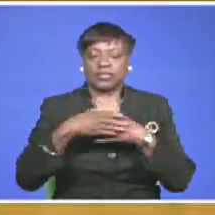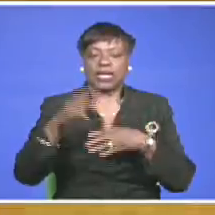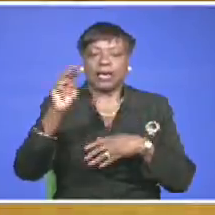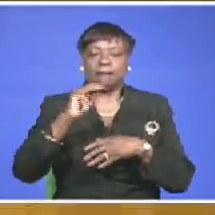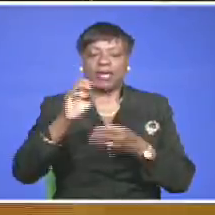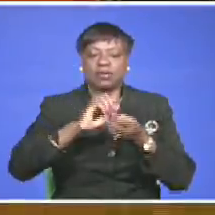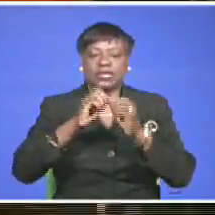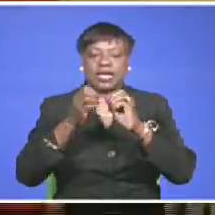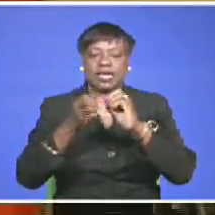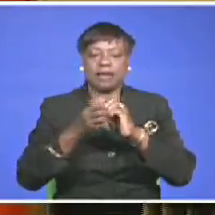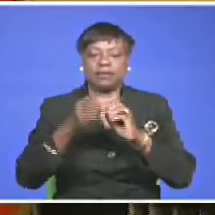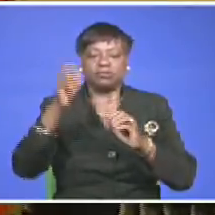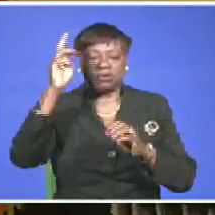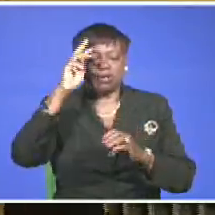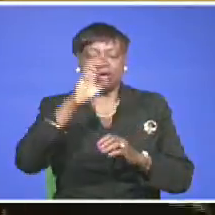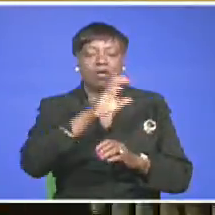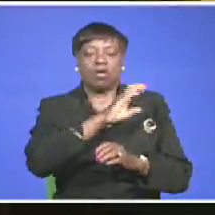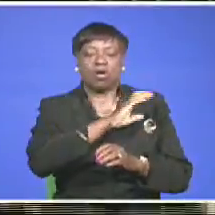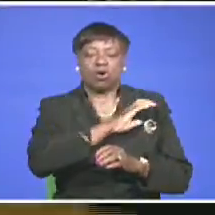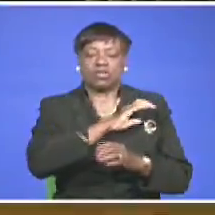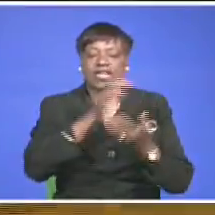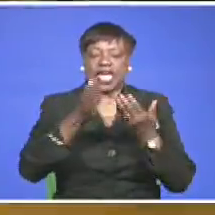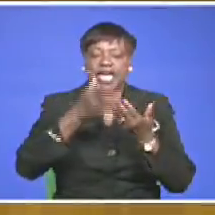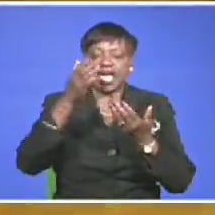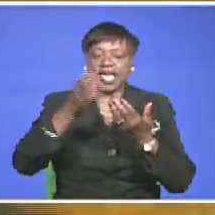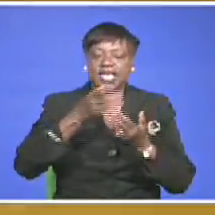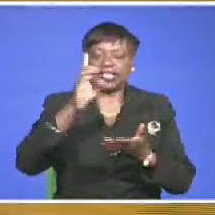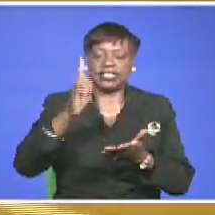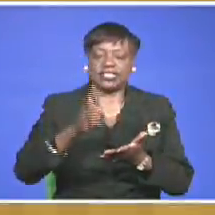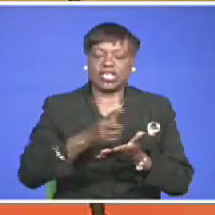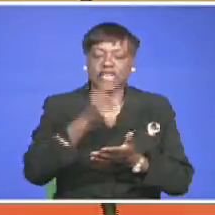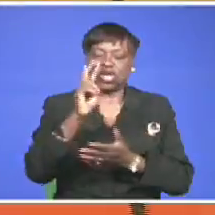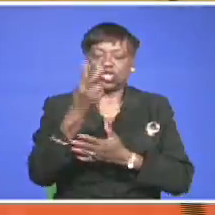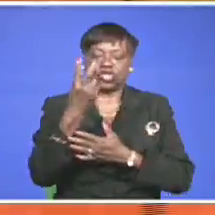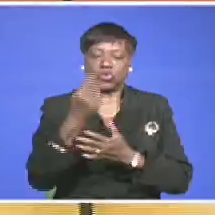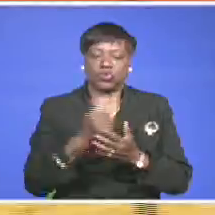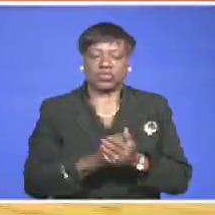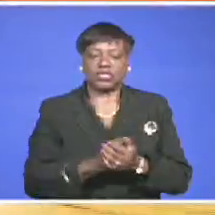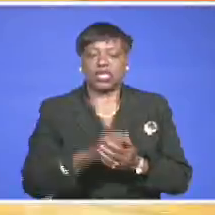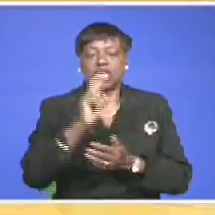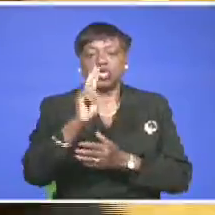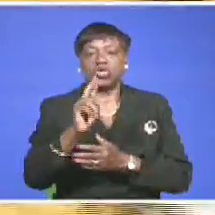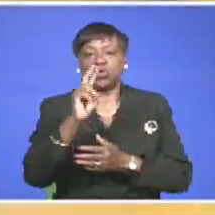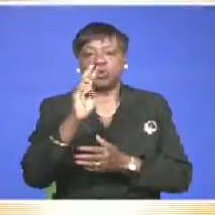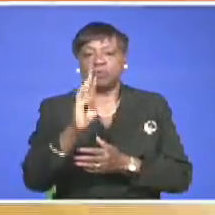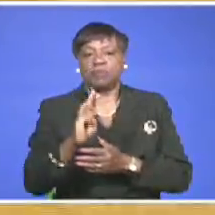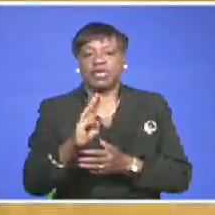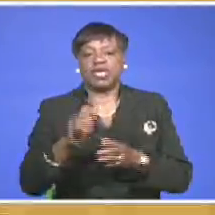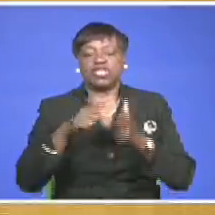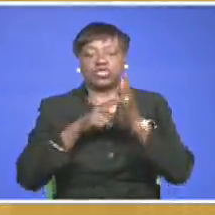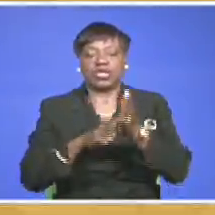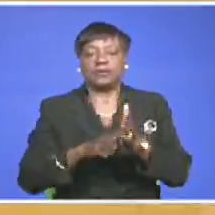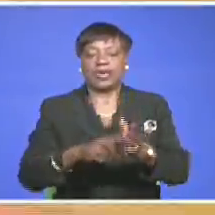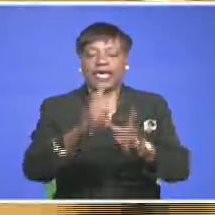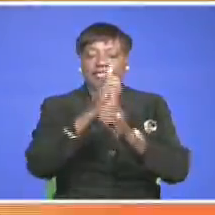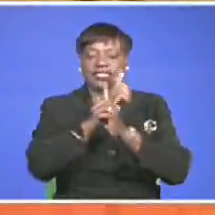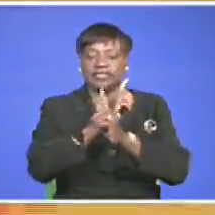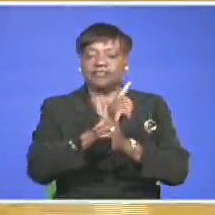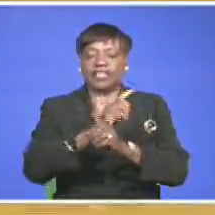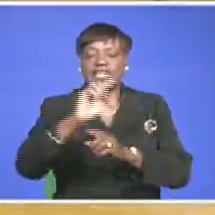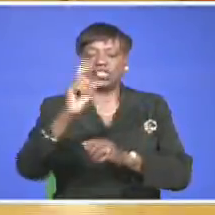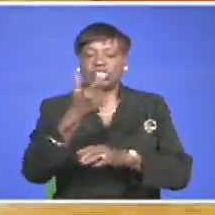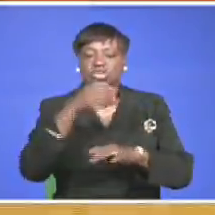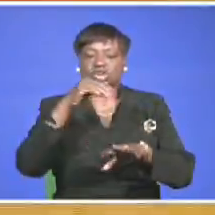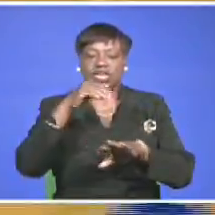with numbers. Romero Cornish, the easy deuce. He had 15 as well. UB showing they can play defense too, and they'll turn it